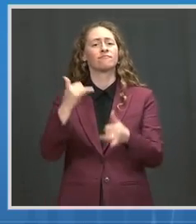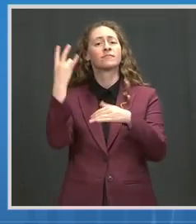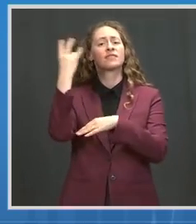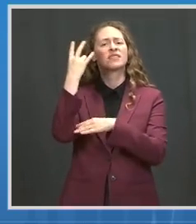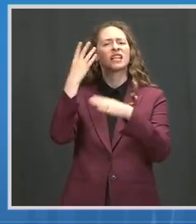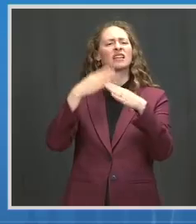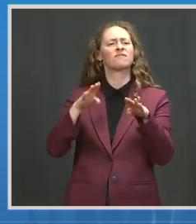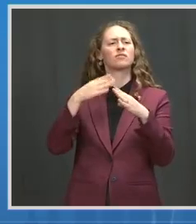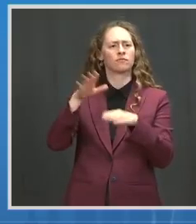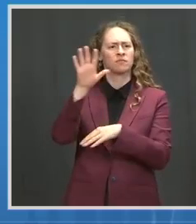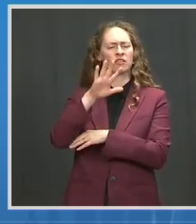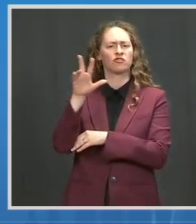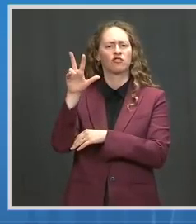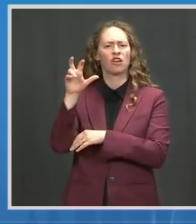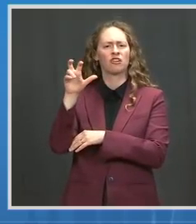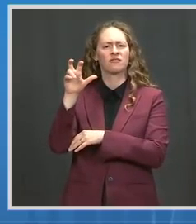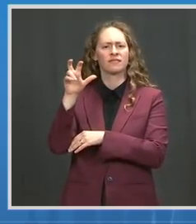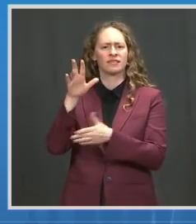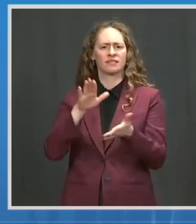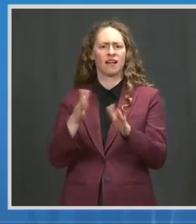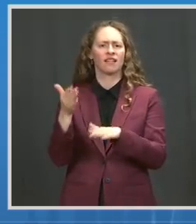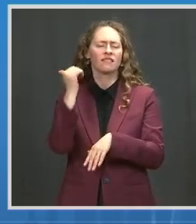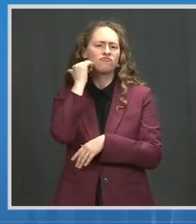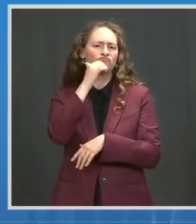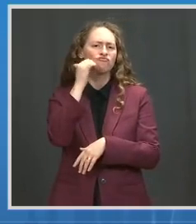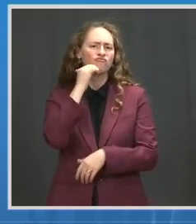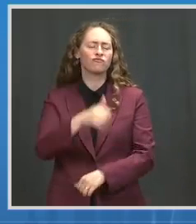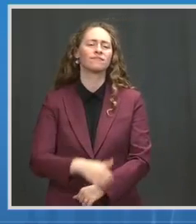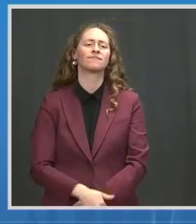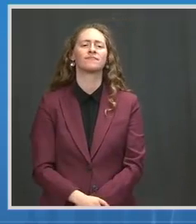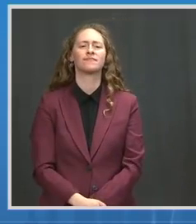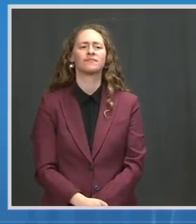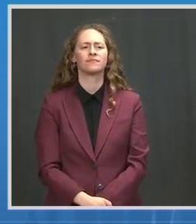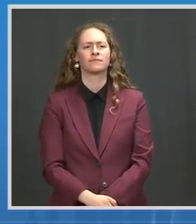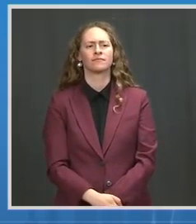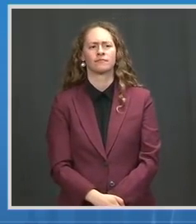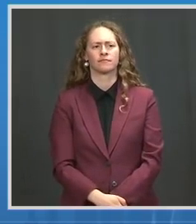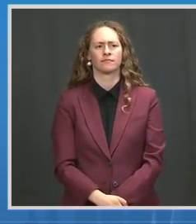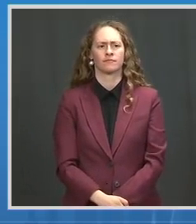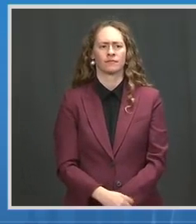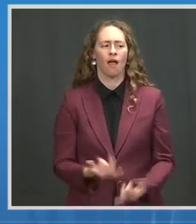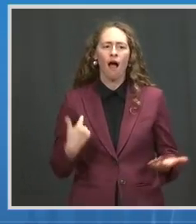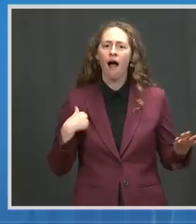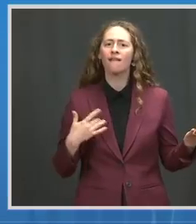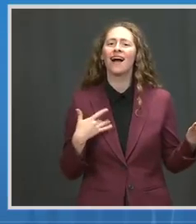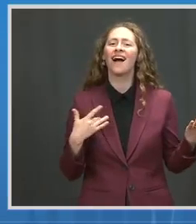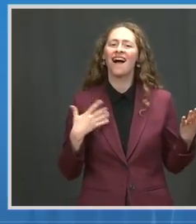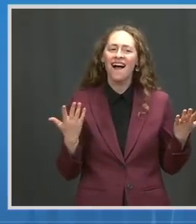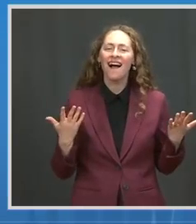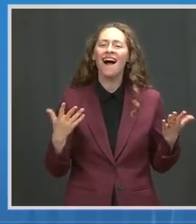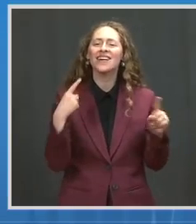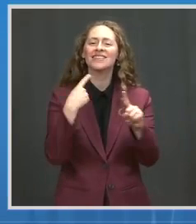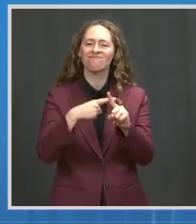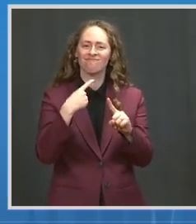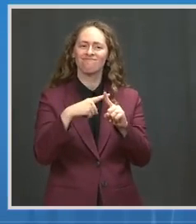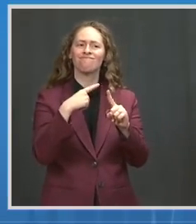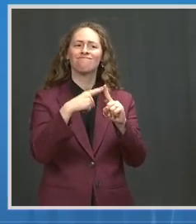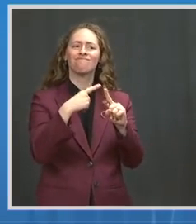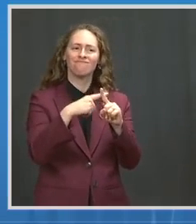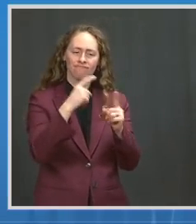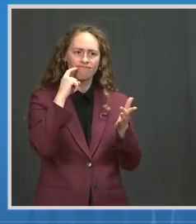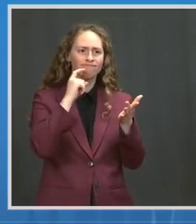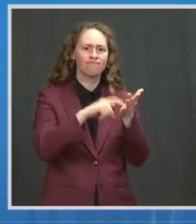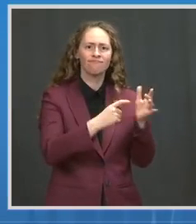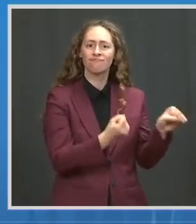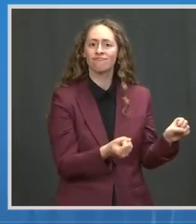so much hope to report these declines in cases, hospitalizations, and deaths. It is in part a result of our ongoing efforts